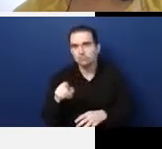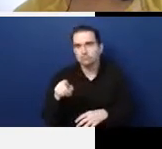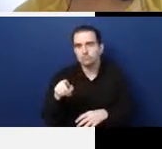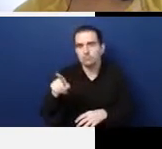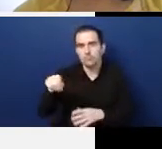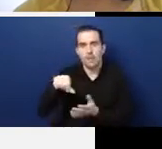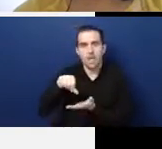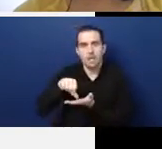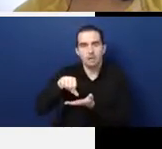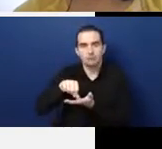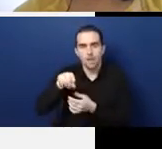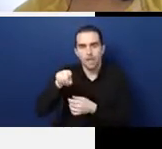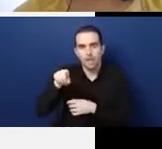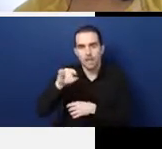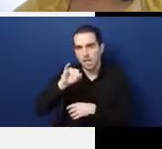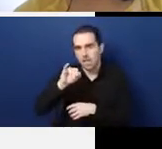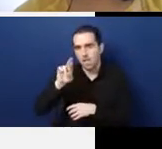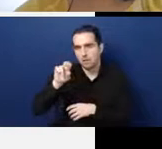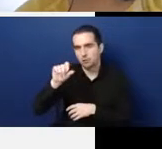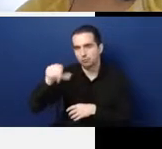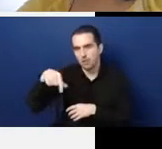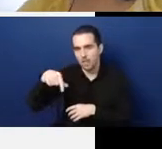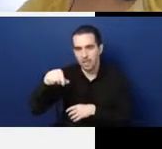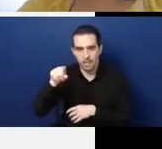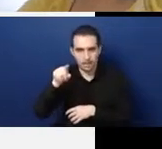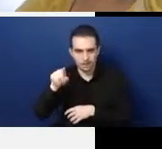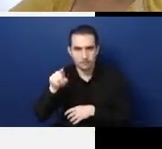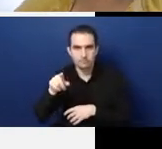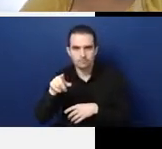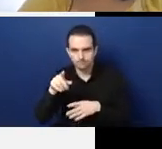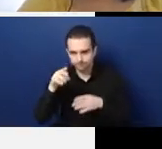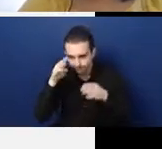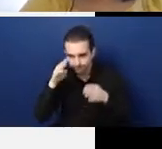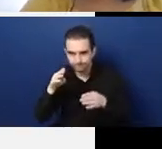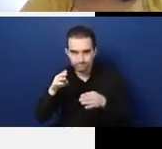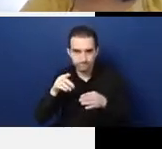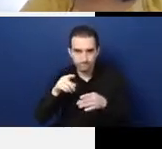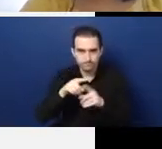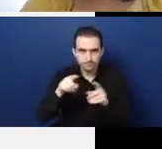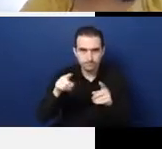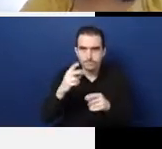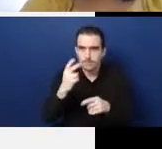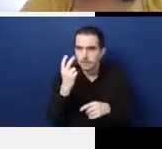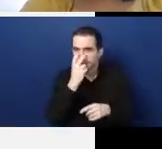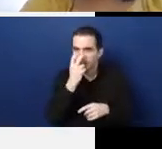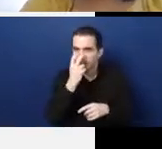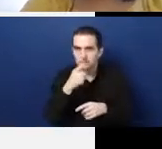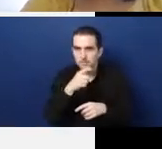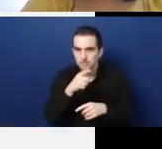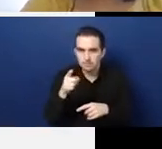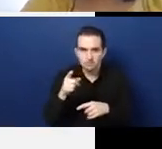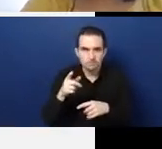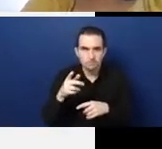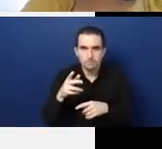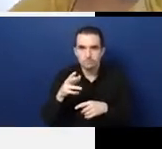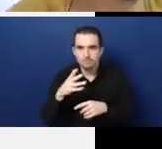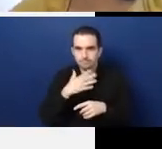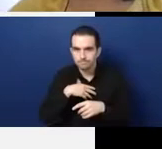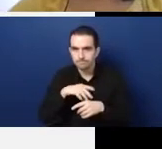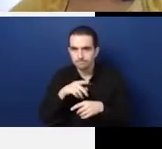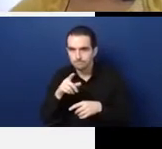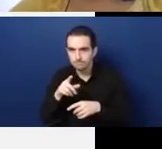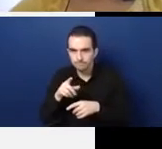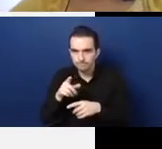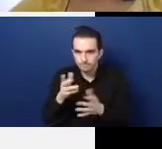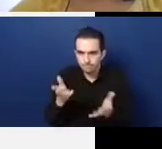And it is for this reason, because of our work with different populations, that we find it necessary to